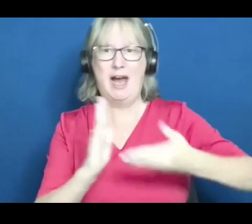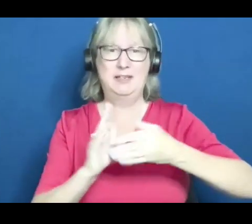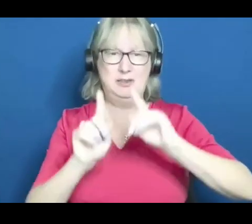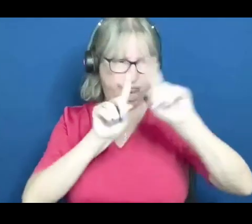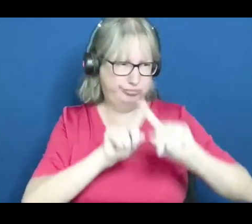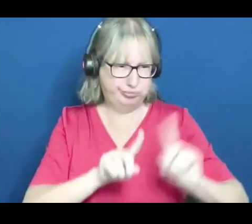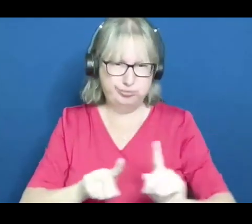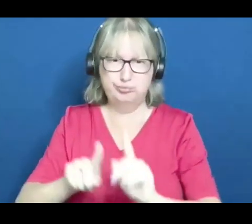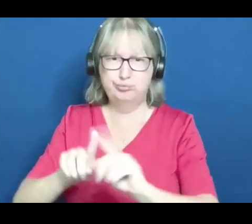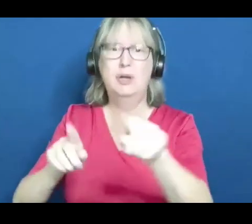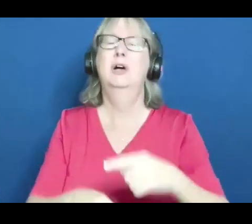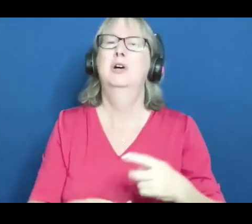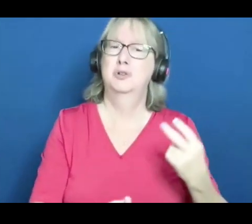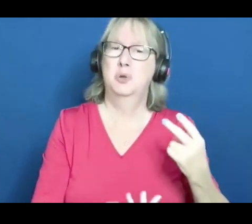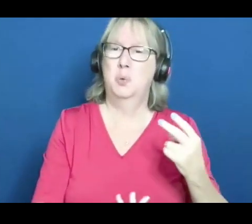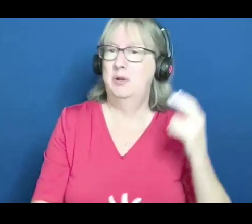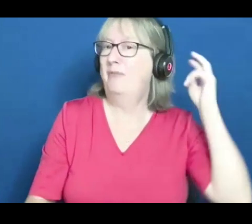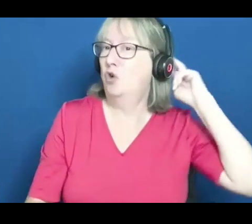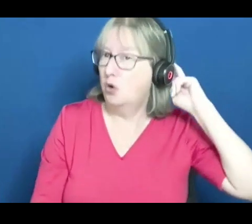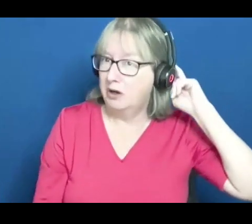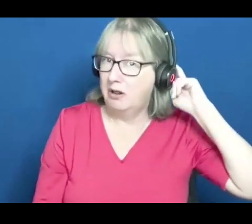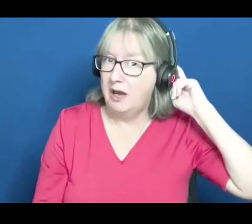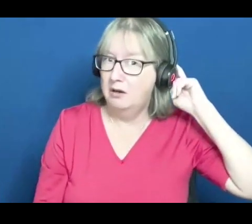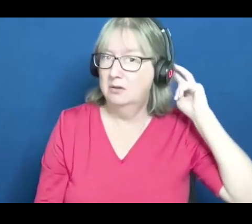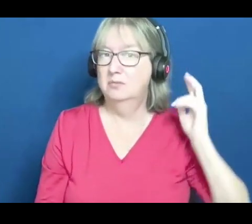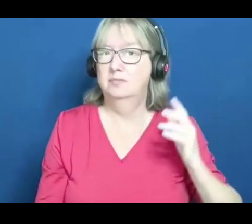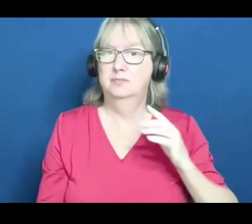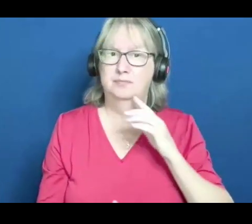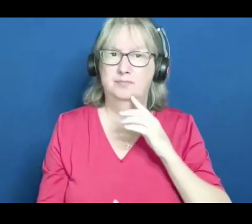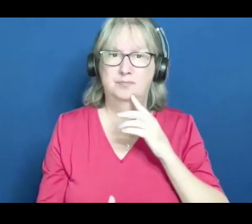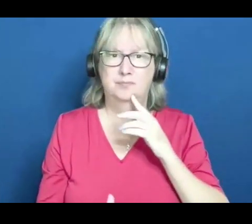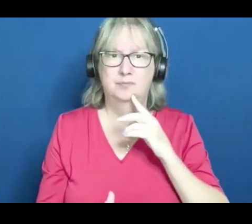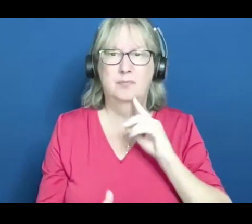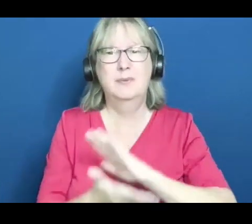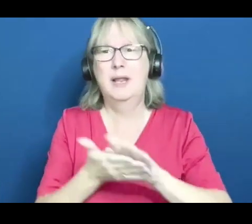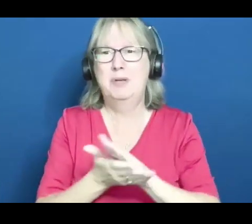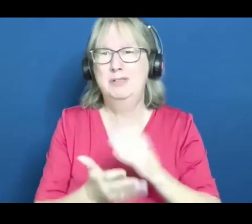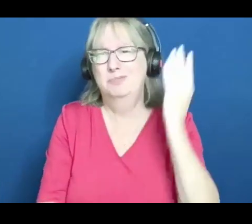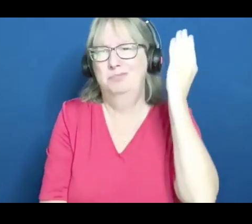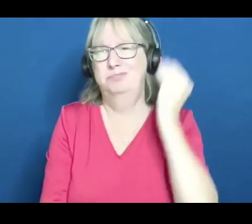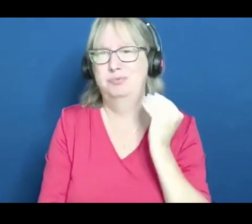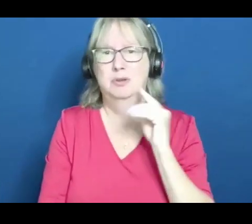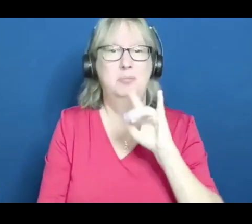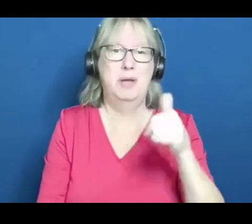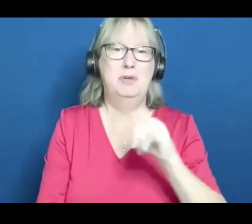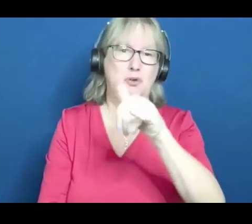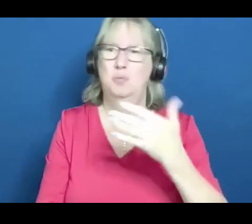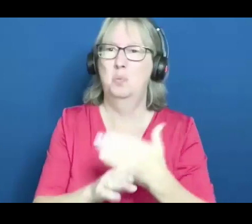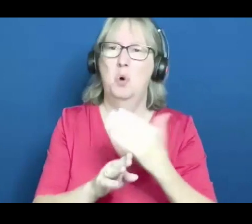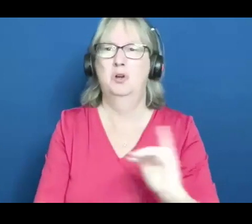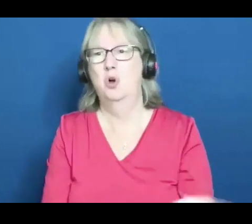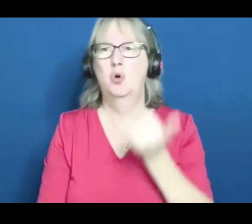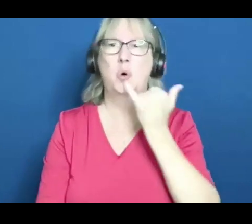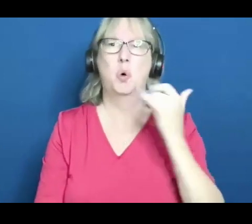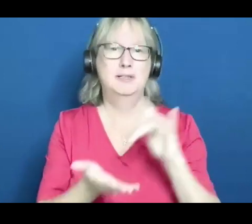So if you're wearing cochlear implants and you're in which you've got a very severe hearing loss there, and you're working in a call center, which is probably the